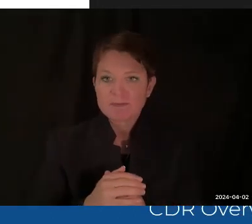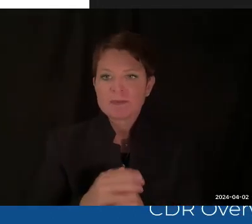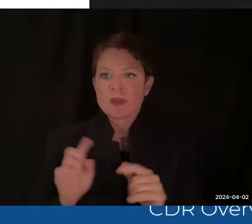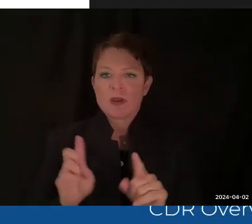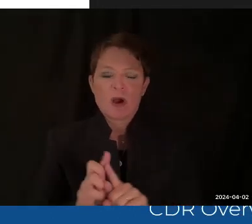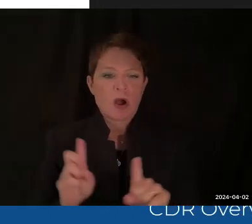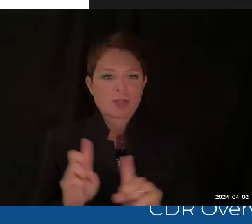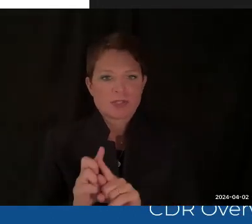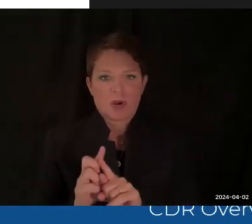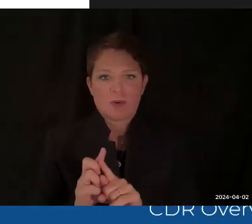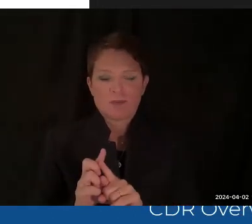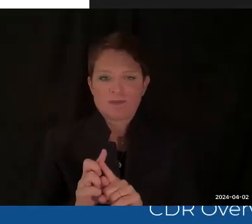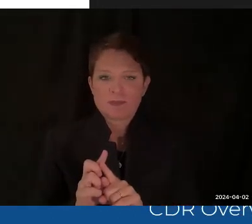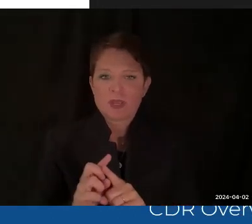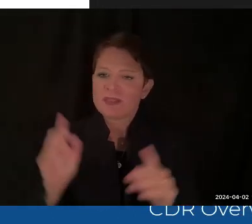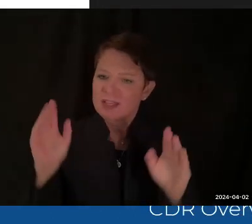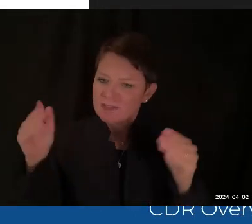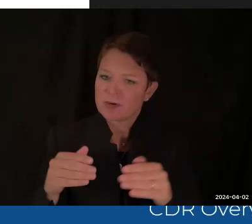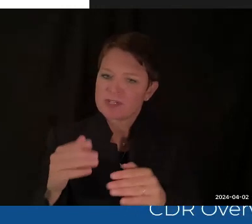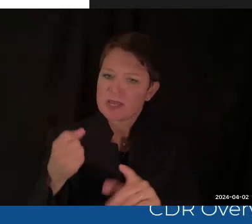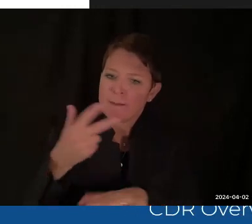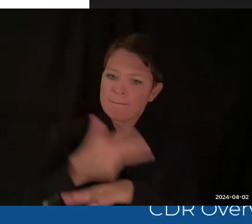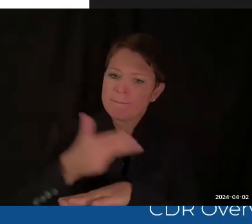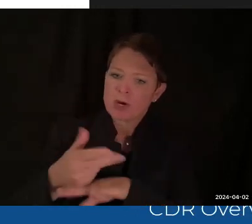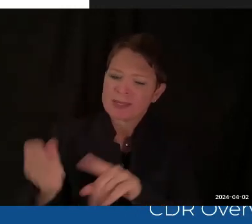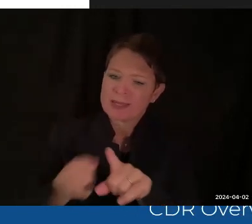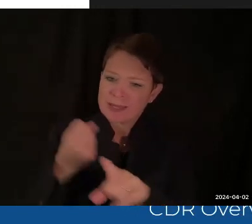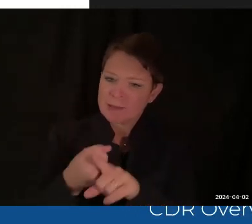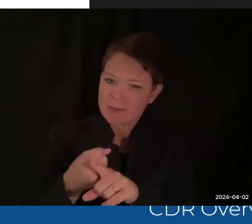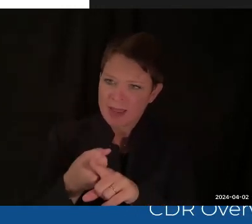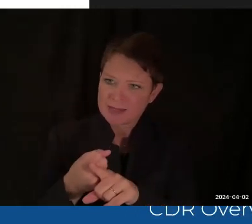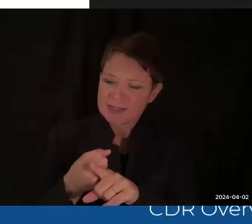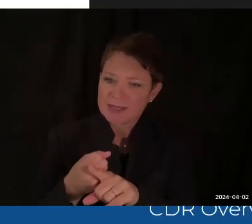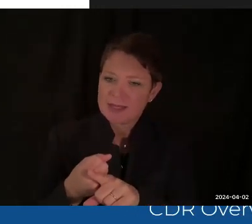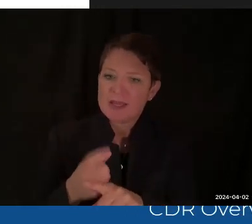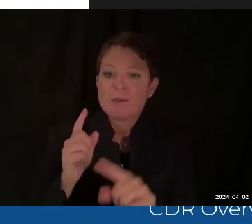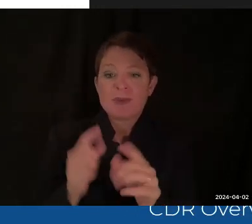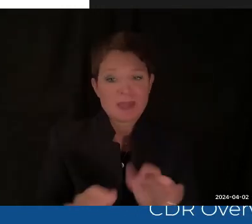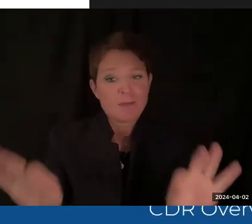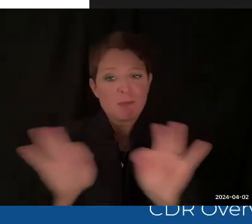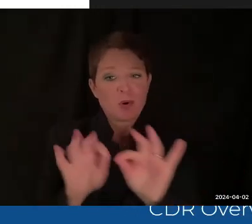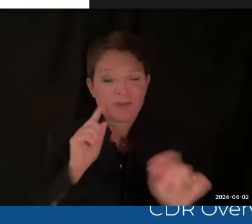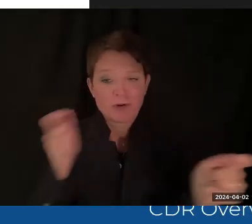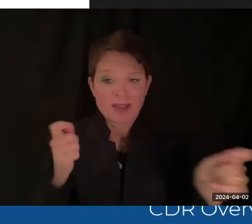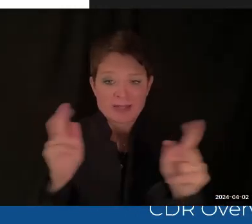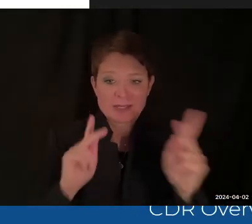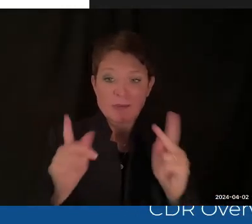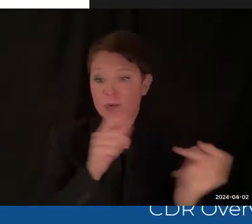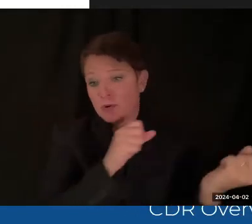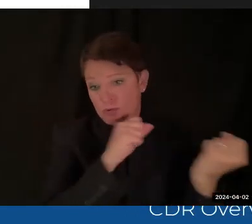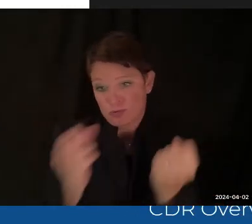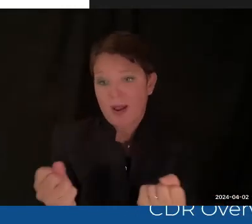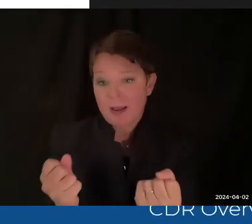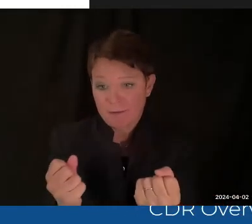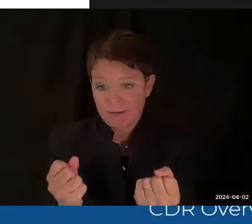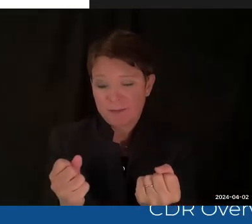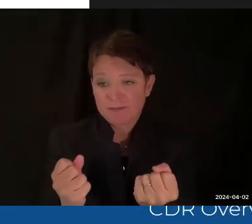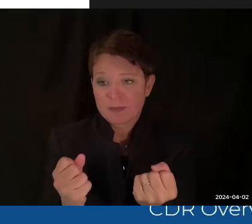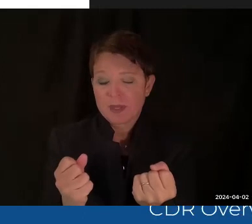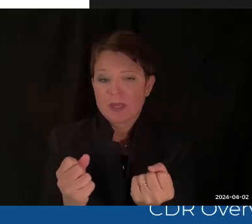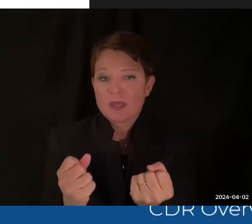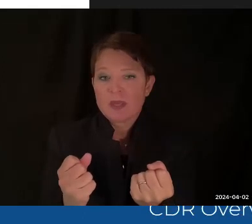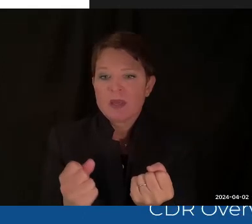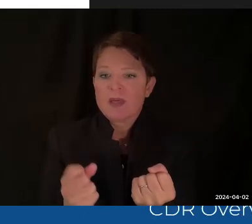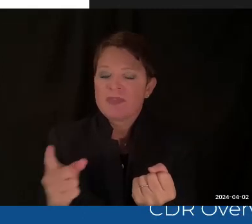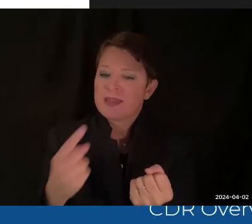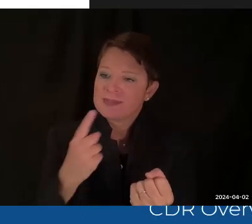Also, I'd like to focus on the parking impacts in Center City too, which is going to be very essential for handling the people driving in. The proposal claimed the